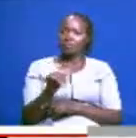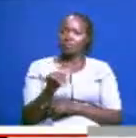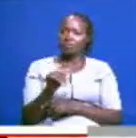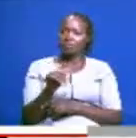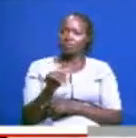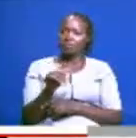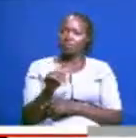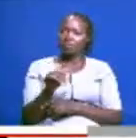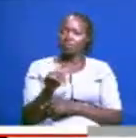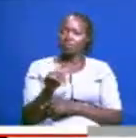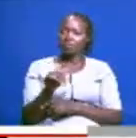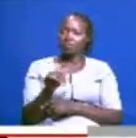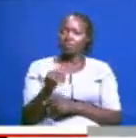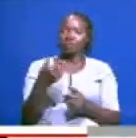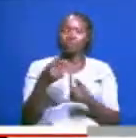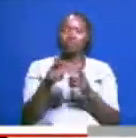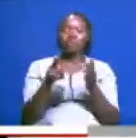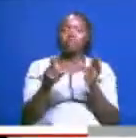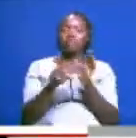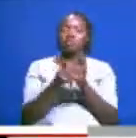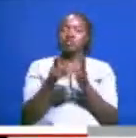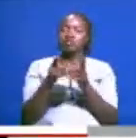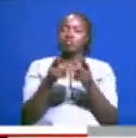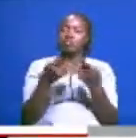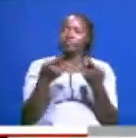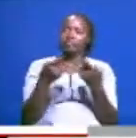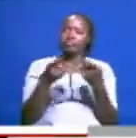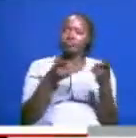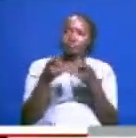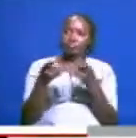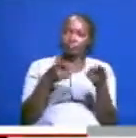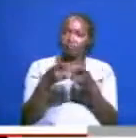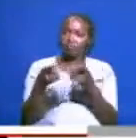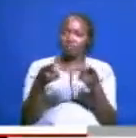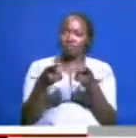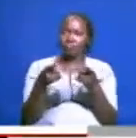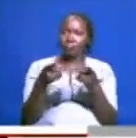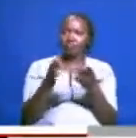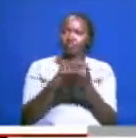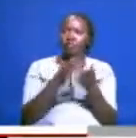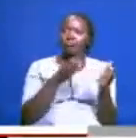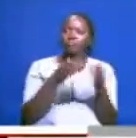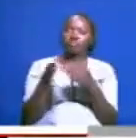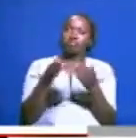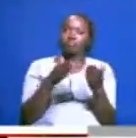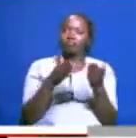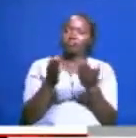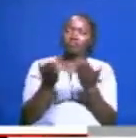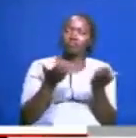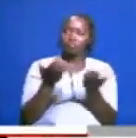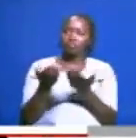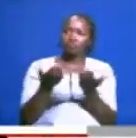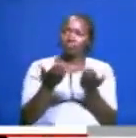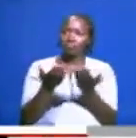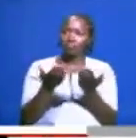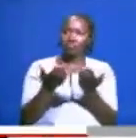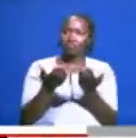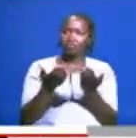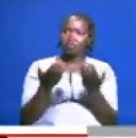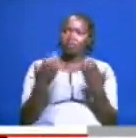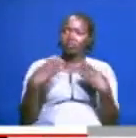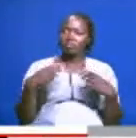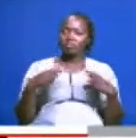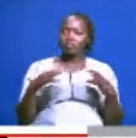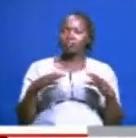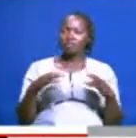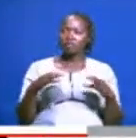some caveats or ring fences certain opportunities or businesses for the locals. You know, when